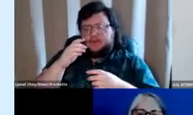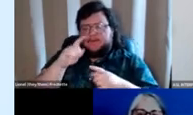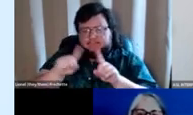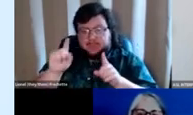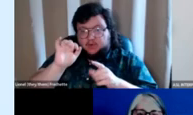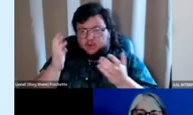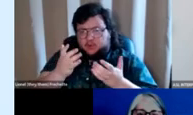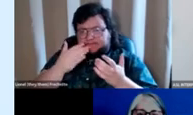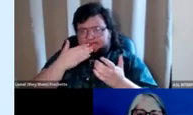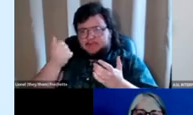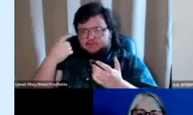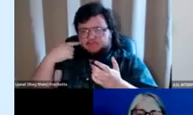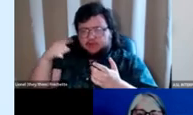so